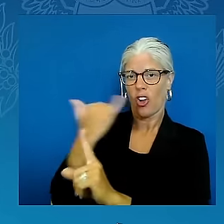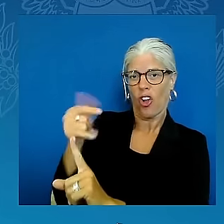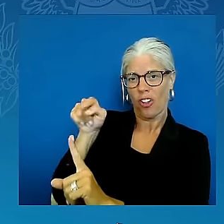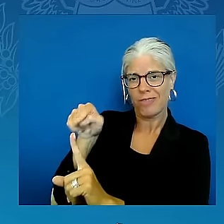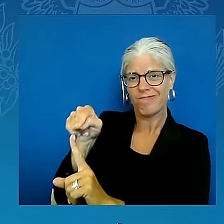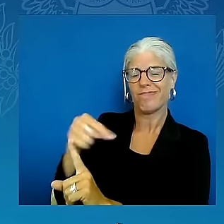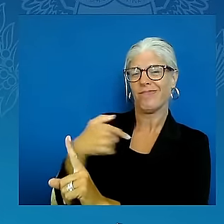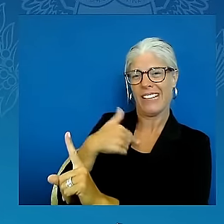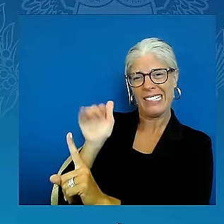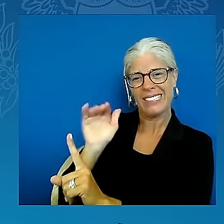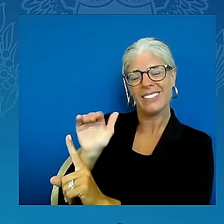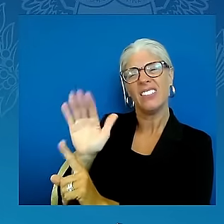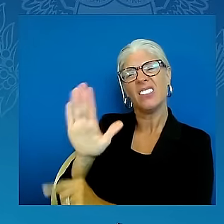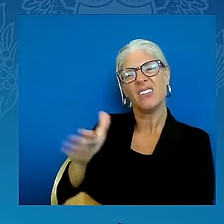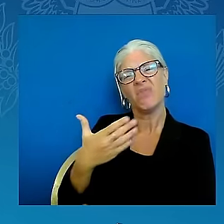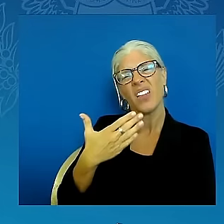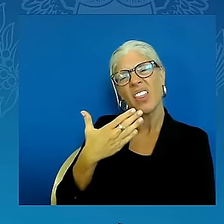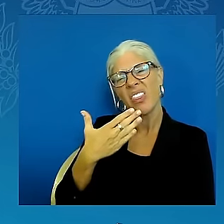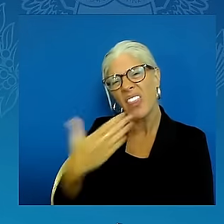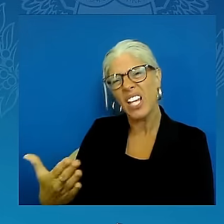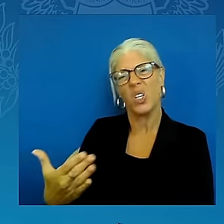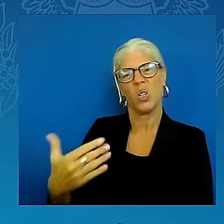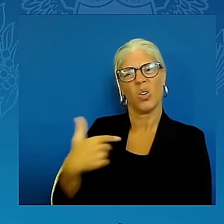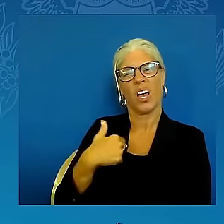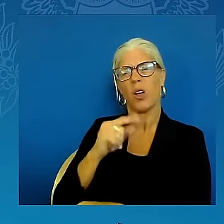she had such an impact on me